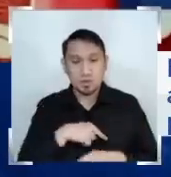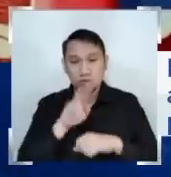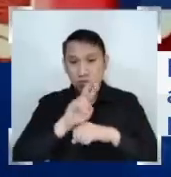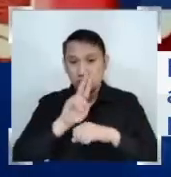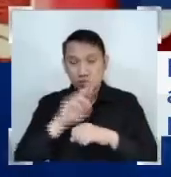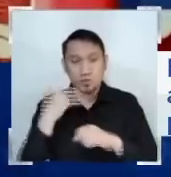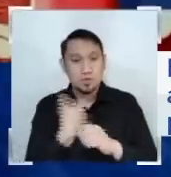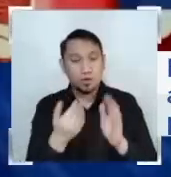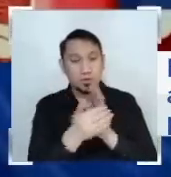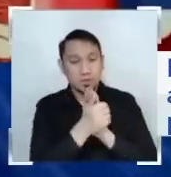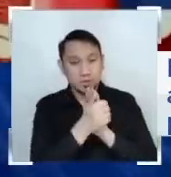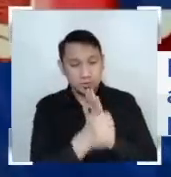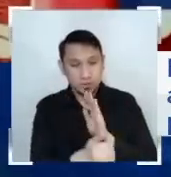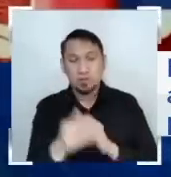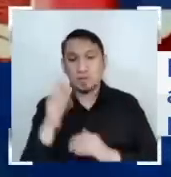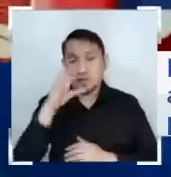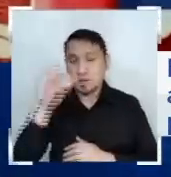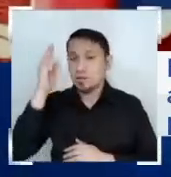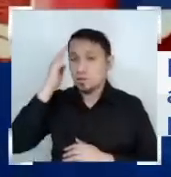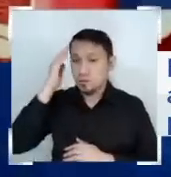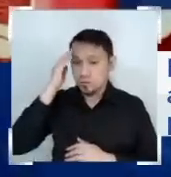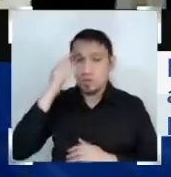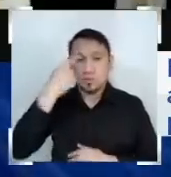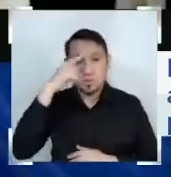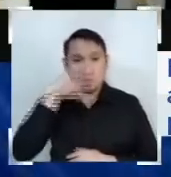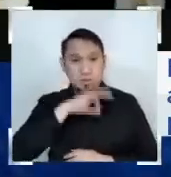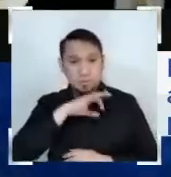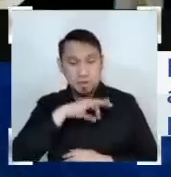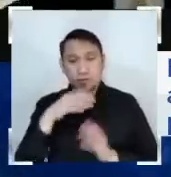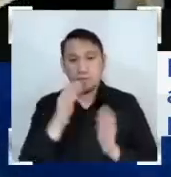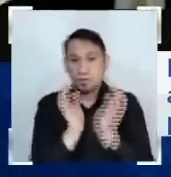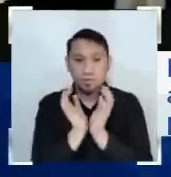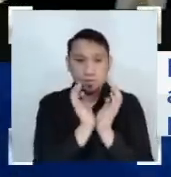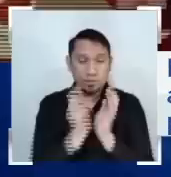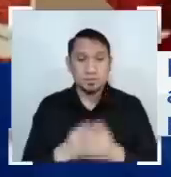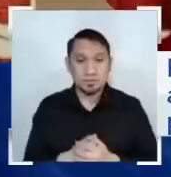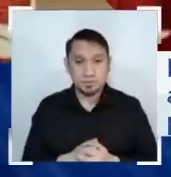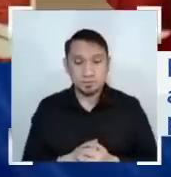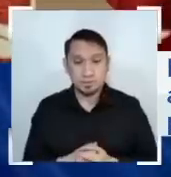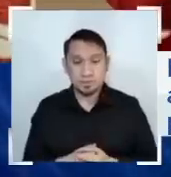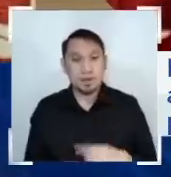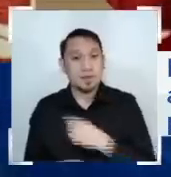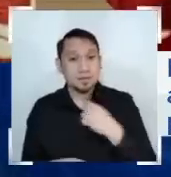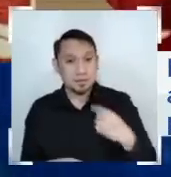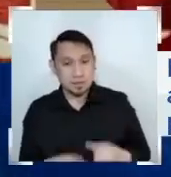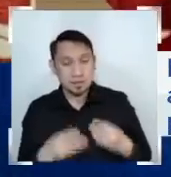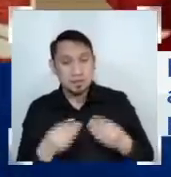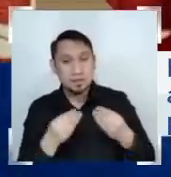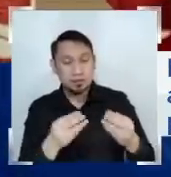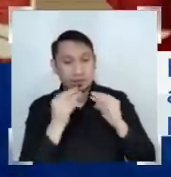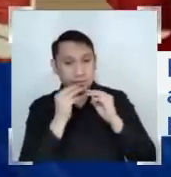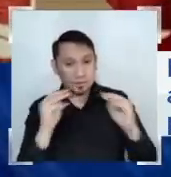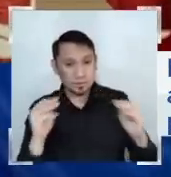skills, and knowledge for the benefit of our communities. Sa panig ng China, nagbigay din ang mensahe si Chinese Ambassador